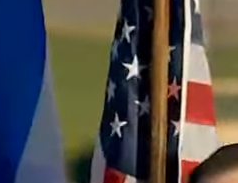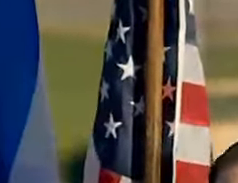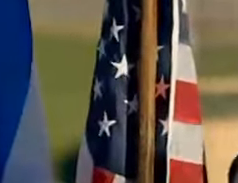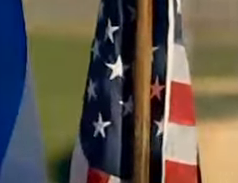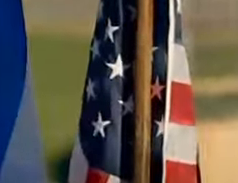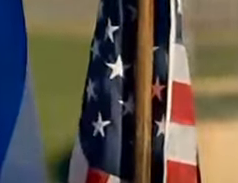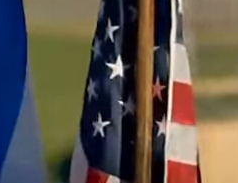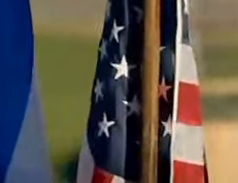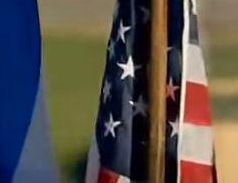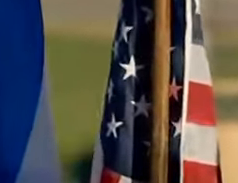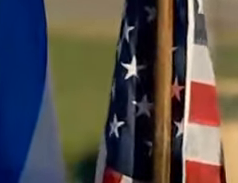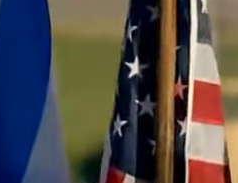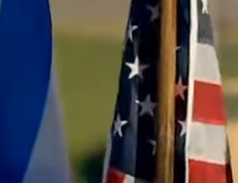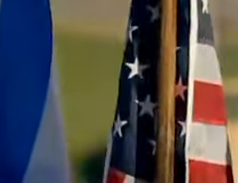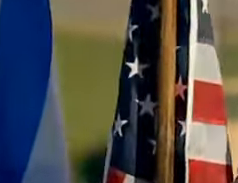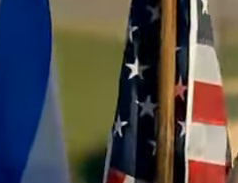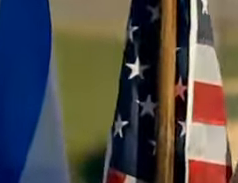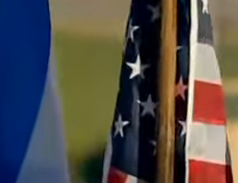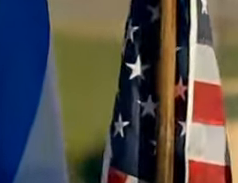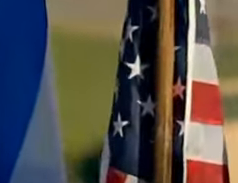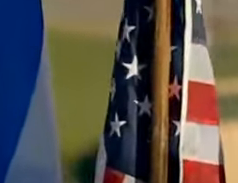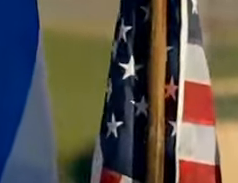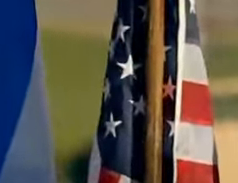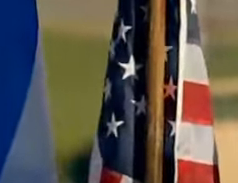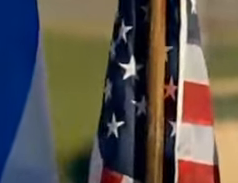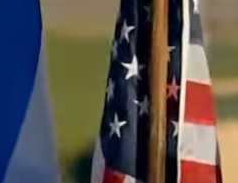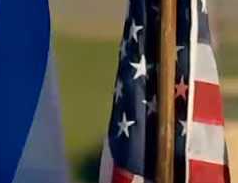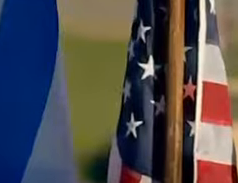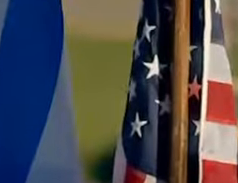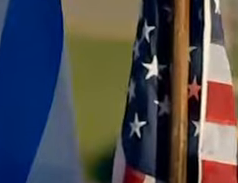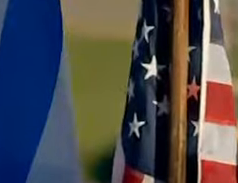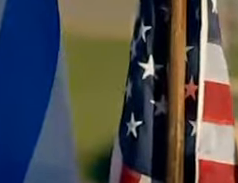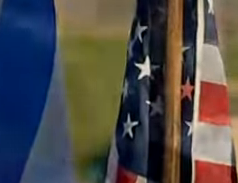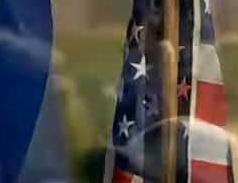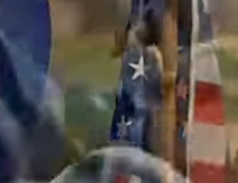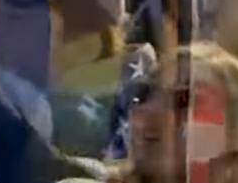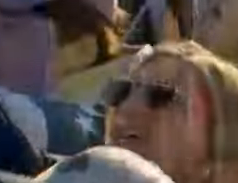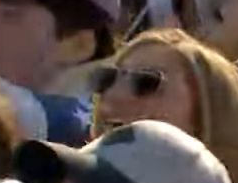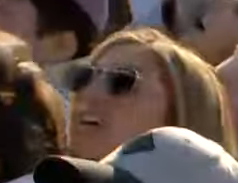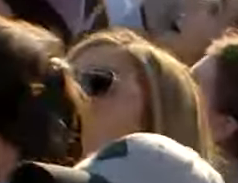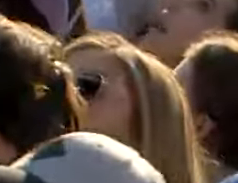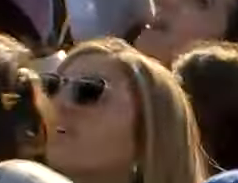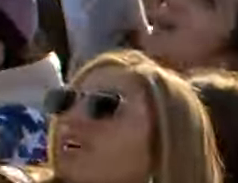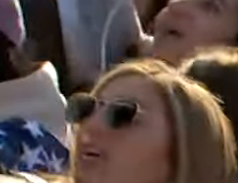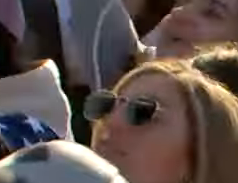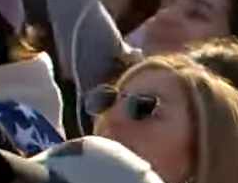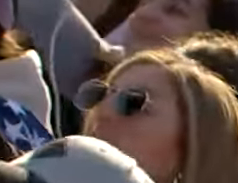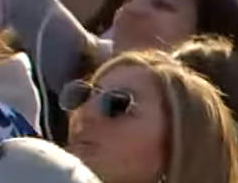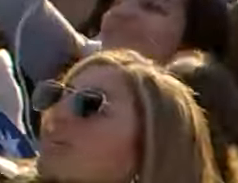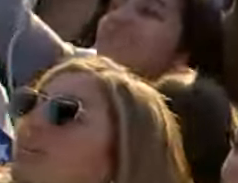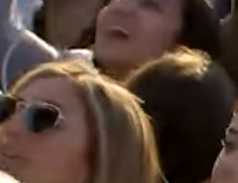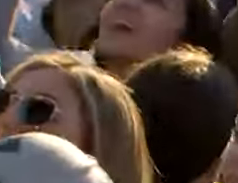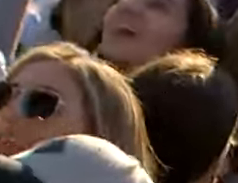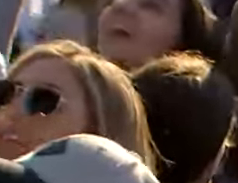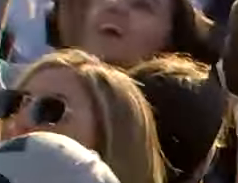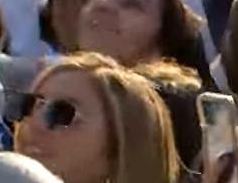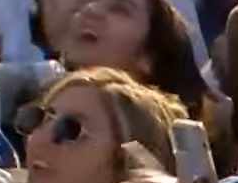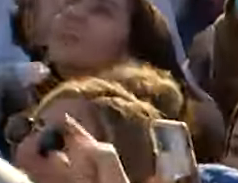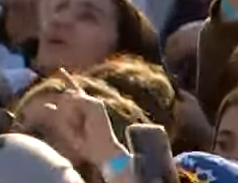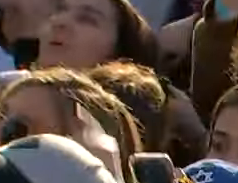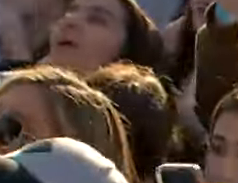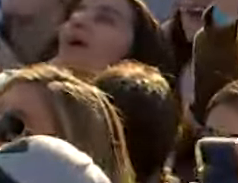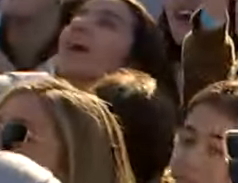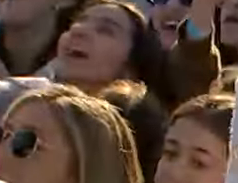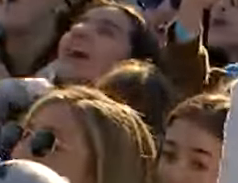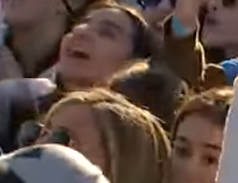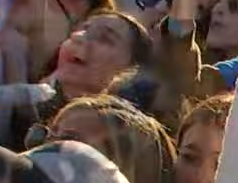been waiting for, I've been praying for the people to say, we don't wanna